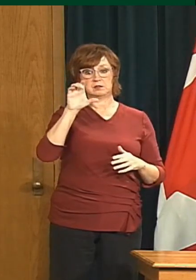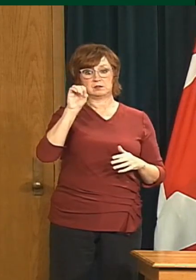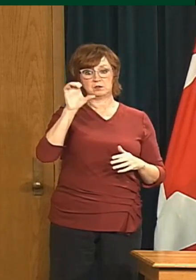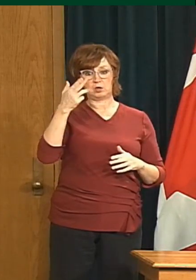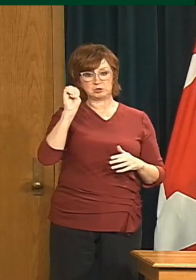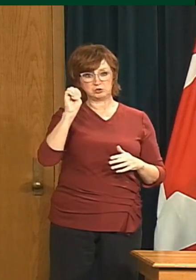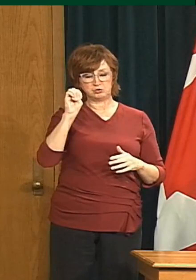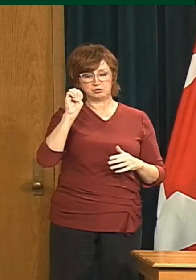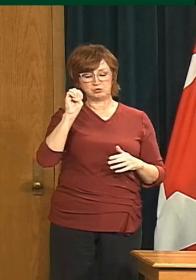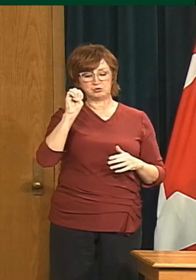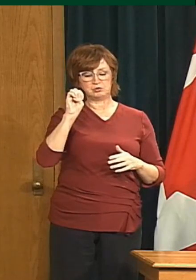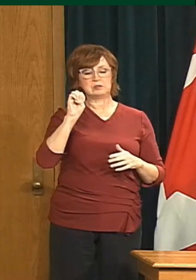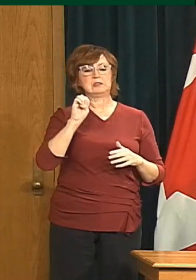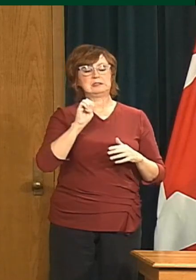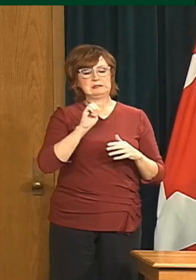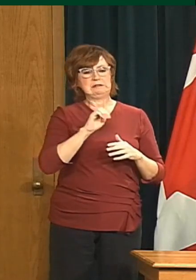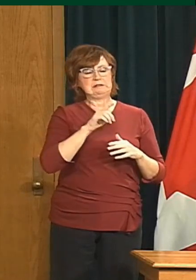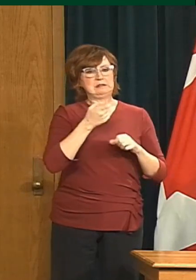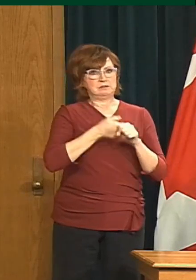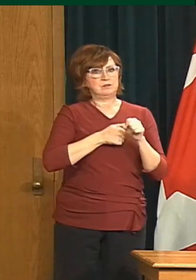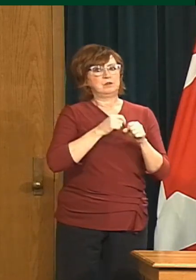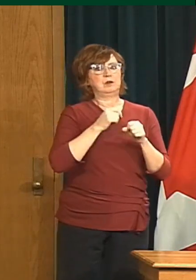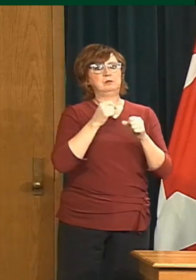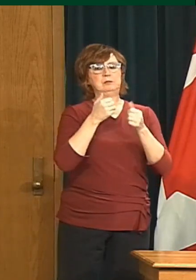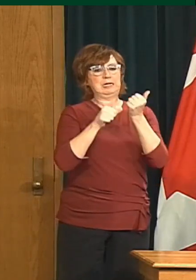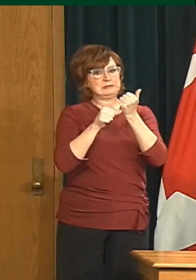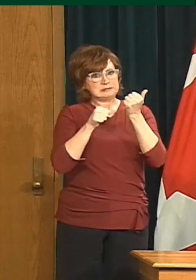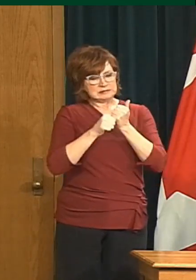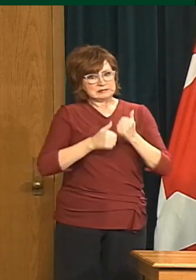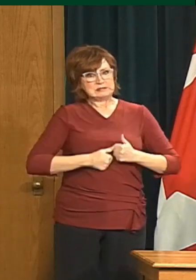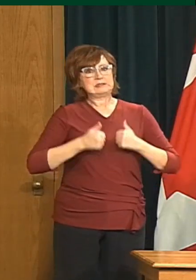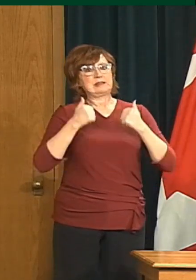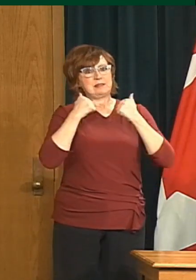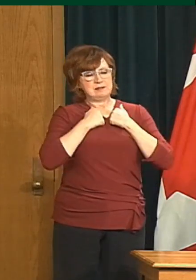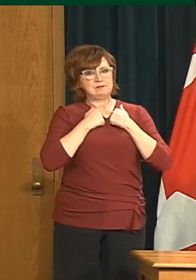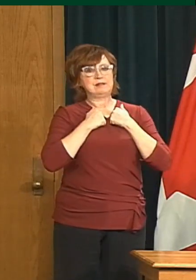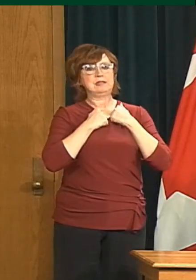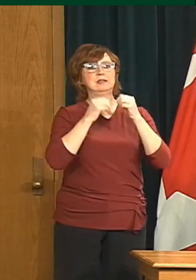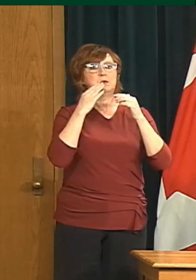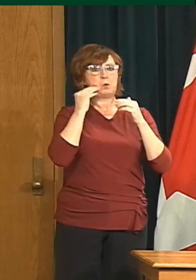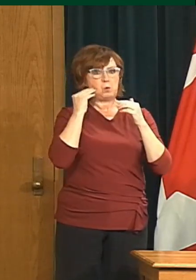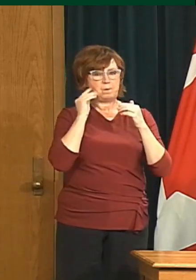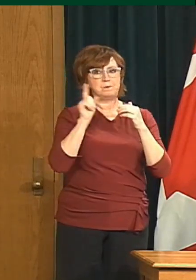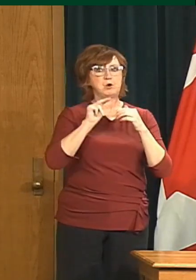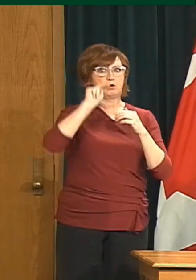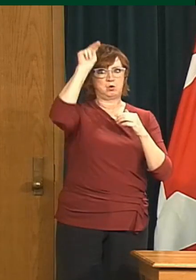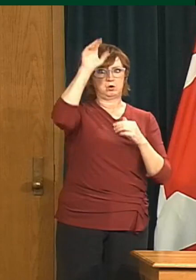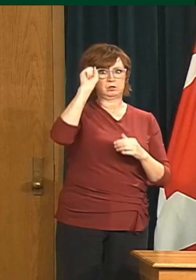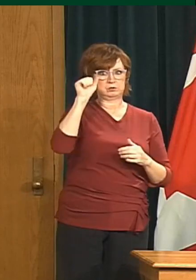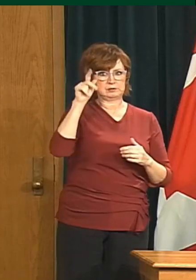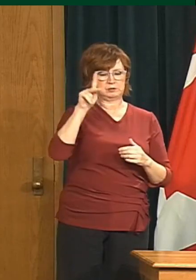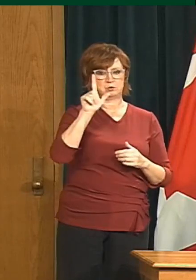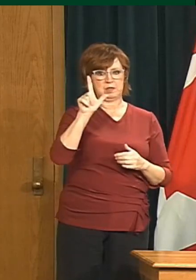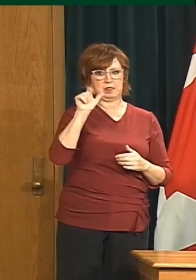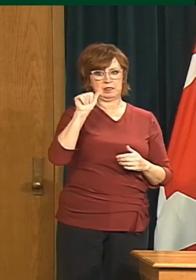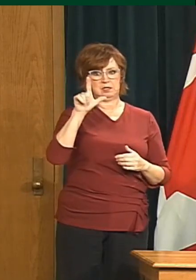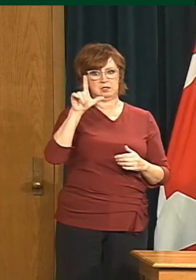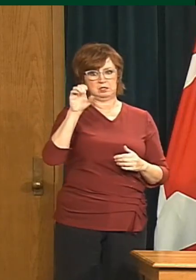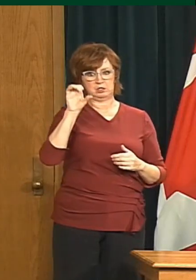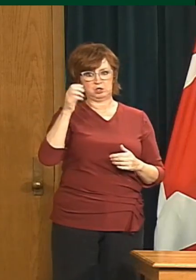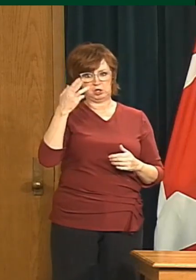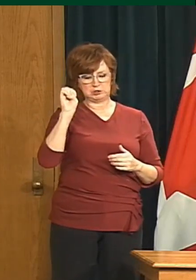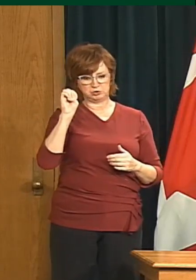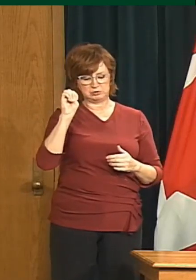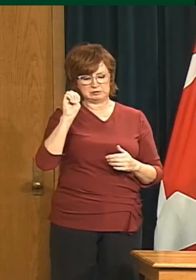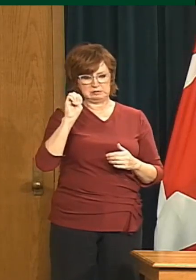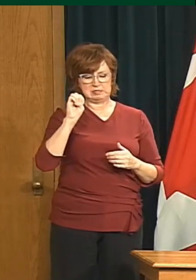health, along with the staff of the assisted living facility in the north. So these two examples really emphasize